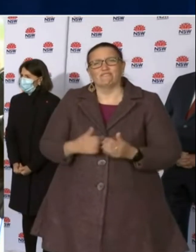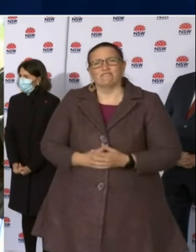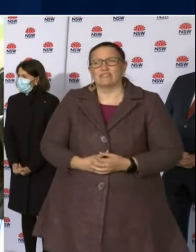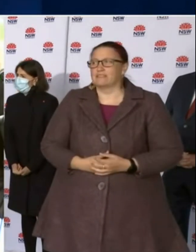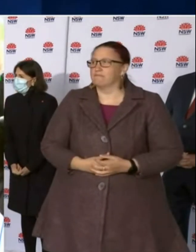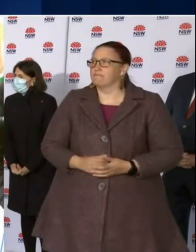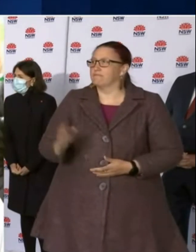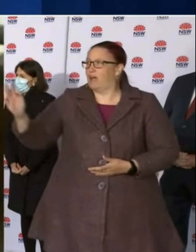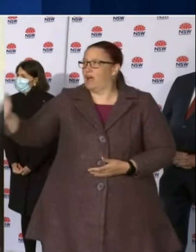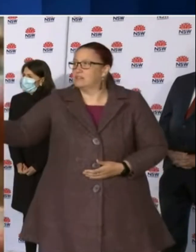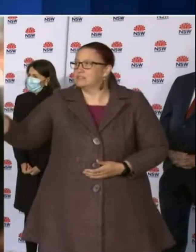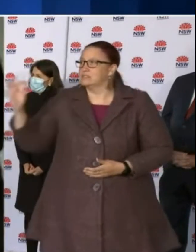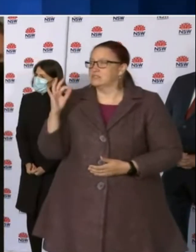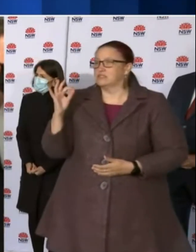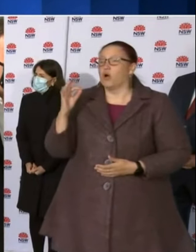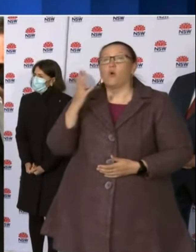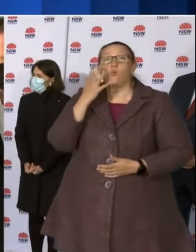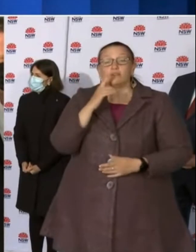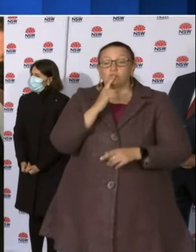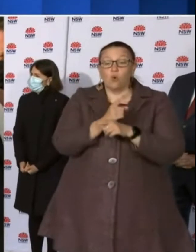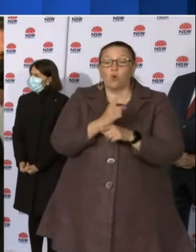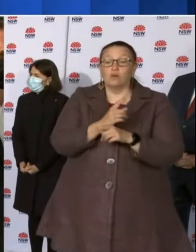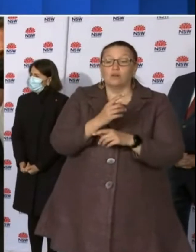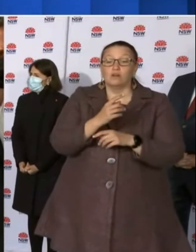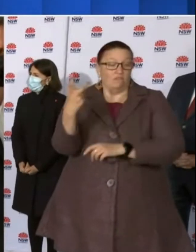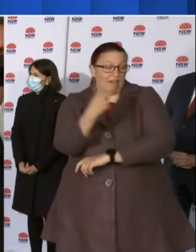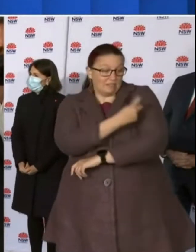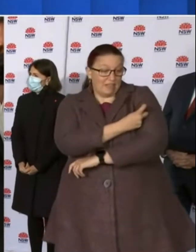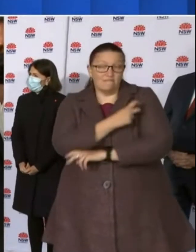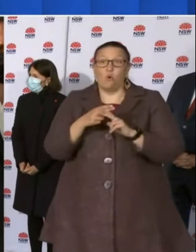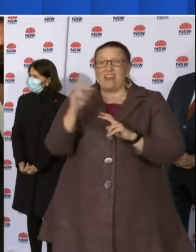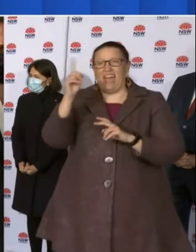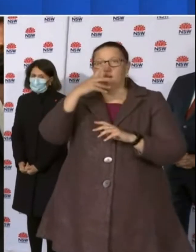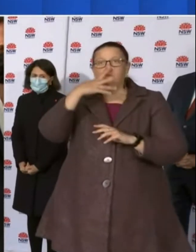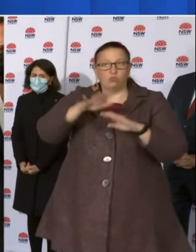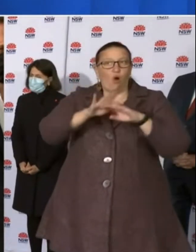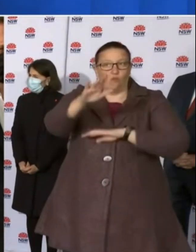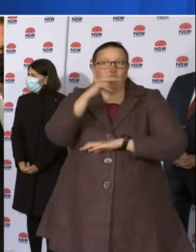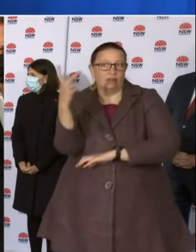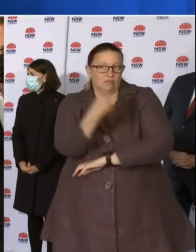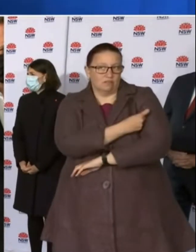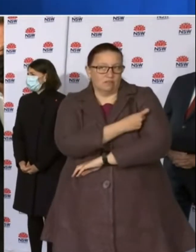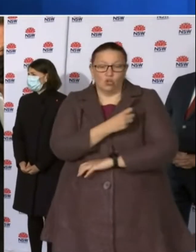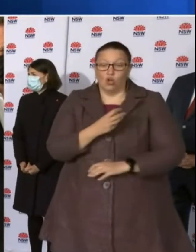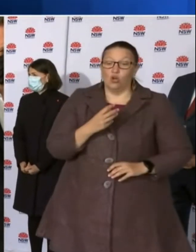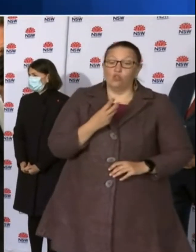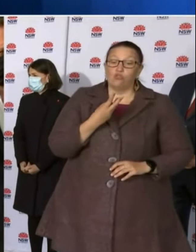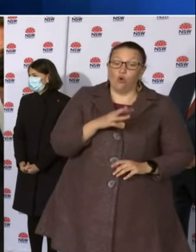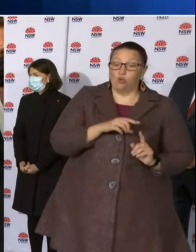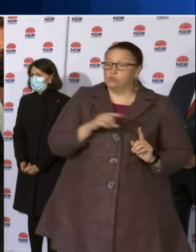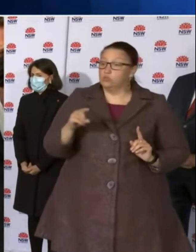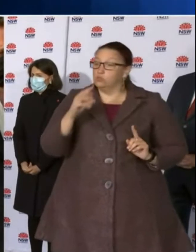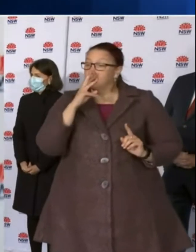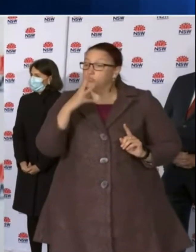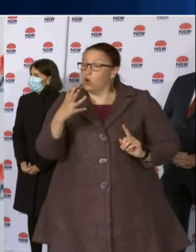Sorry. When on the 30 to 39, do you anticipate that we will see them get access in New South Wales? Look, I think we need to remember that we have to